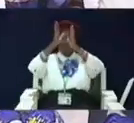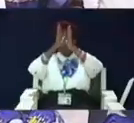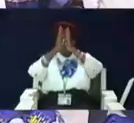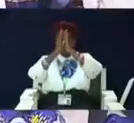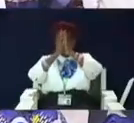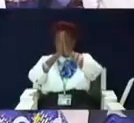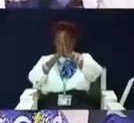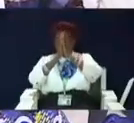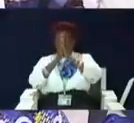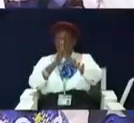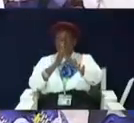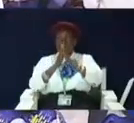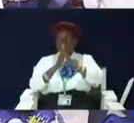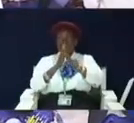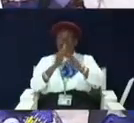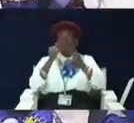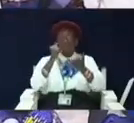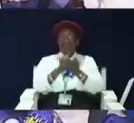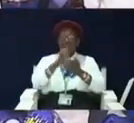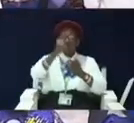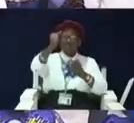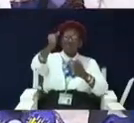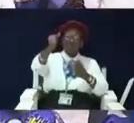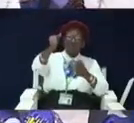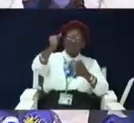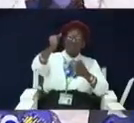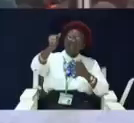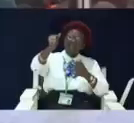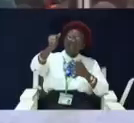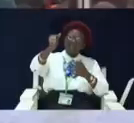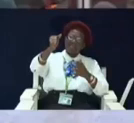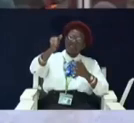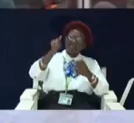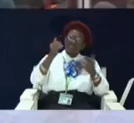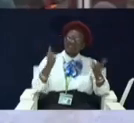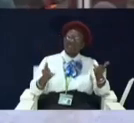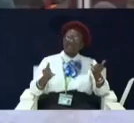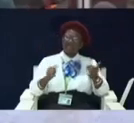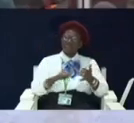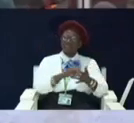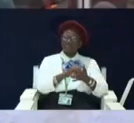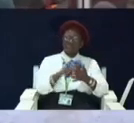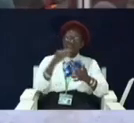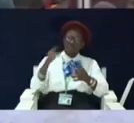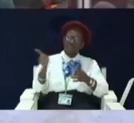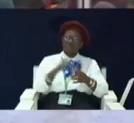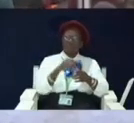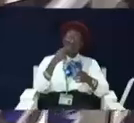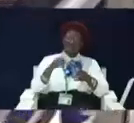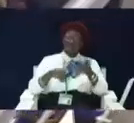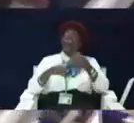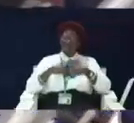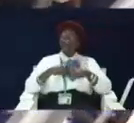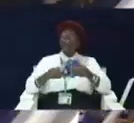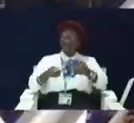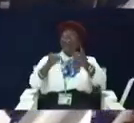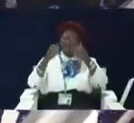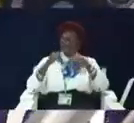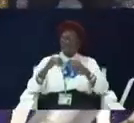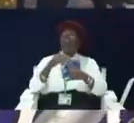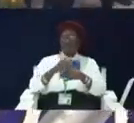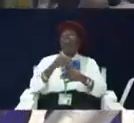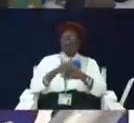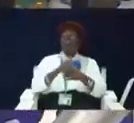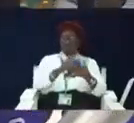la gbàdúrà. Amen. Amen. Now those of you who have come forward, congratulations. Ẹ̀yin tí ẹ wá